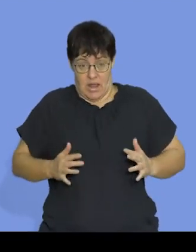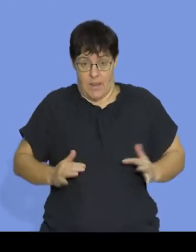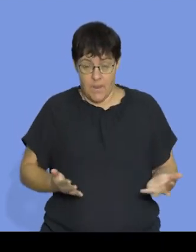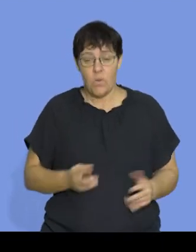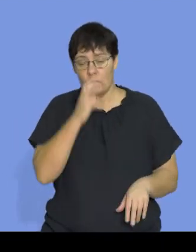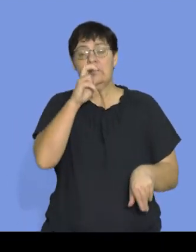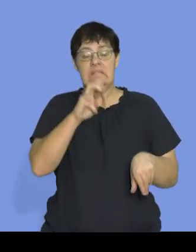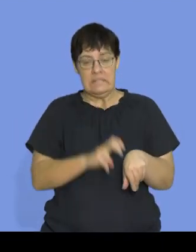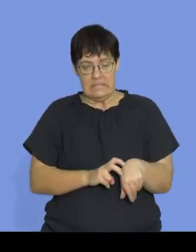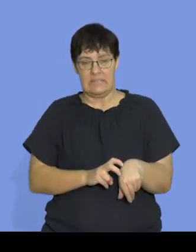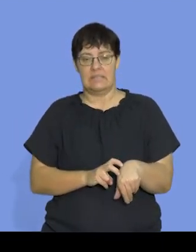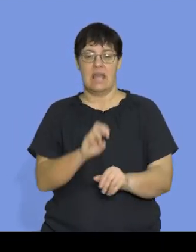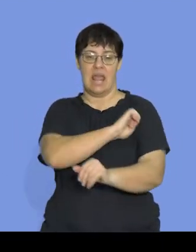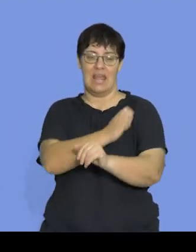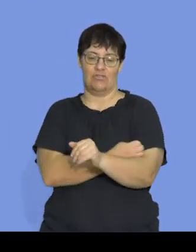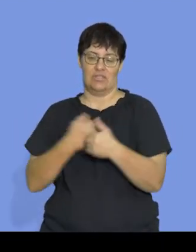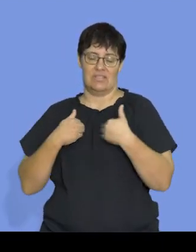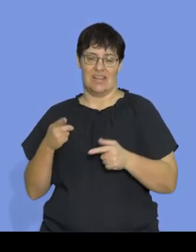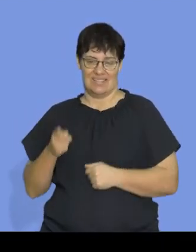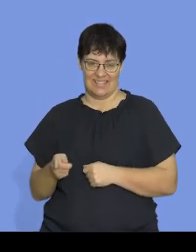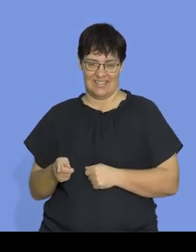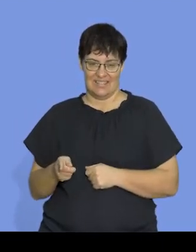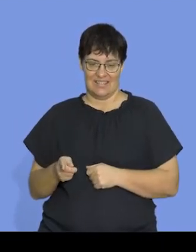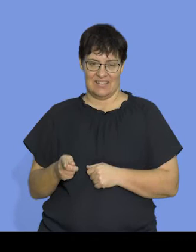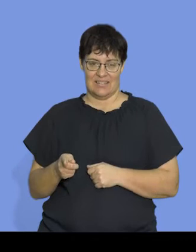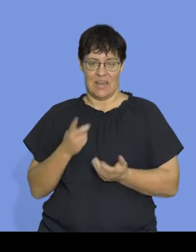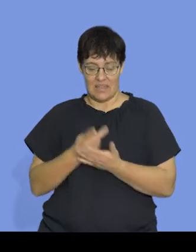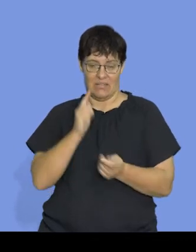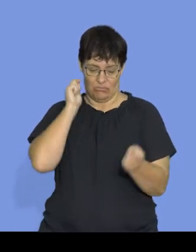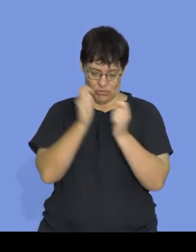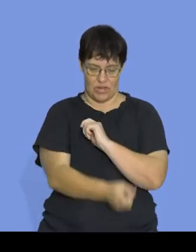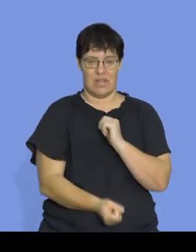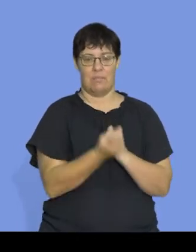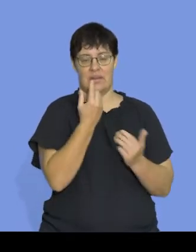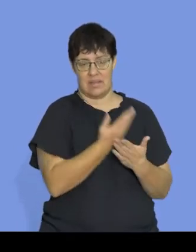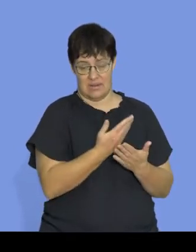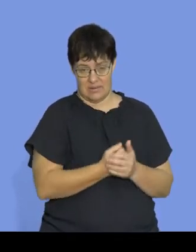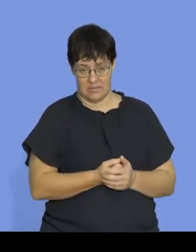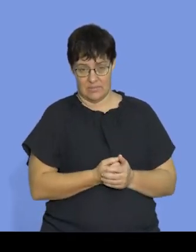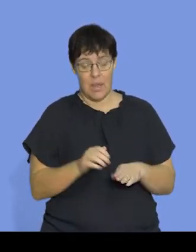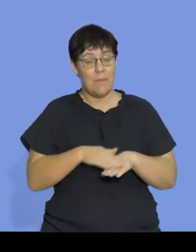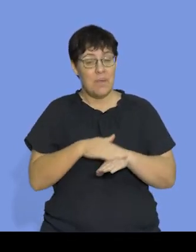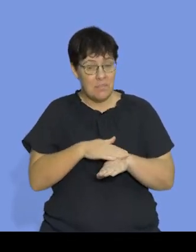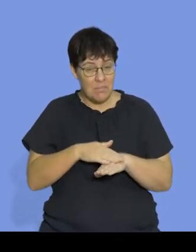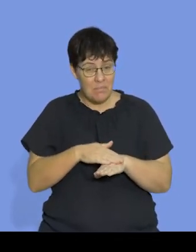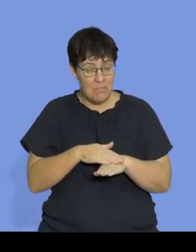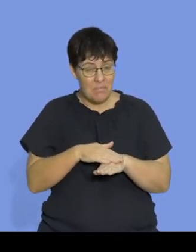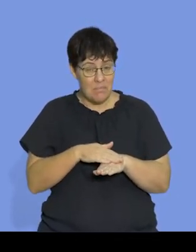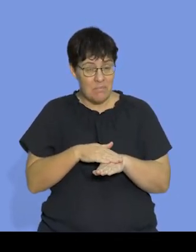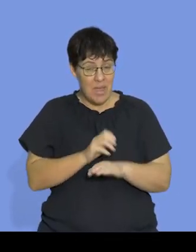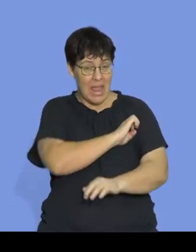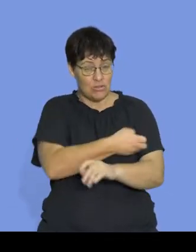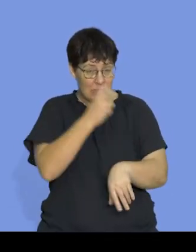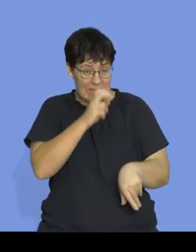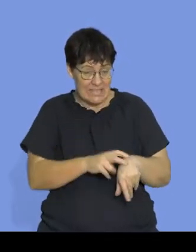energy that is required for a reaction to take place, and that minimum amount of energy is called the activation energy. So the